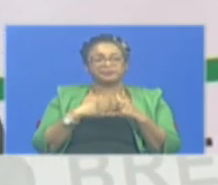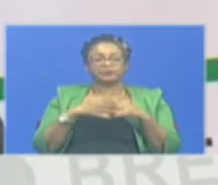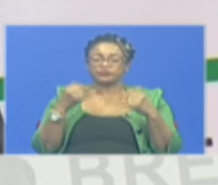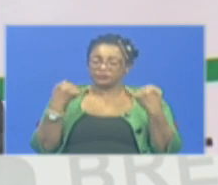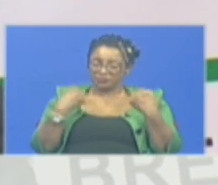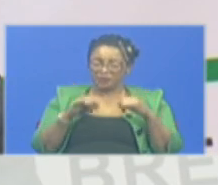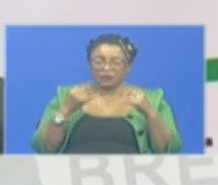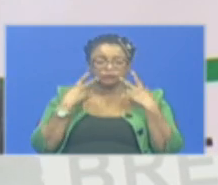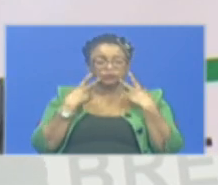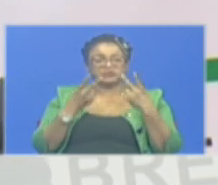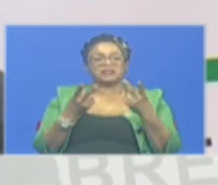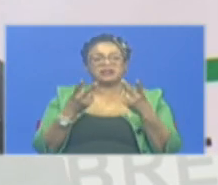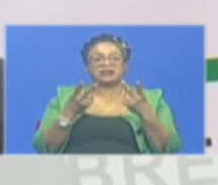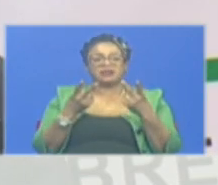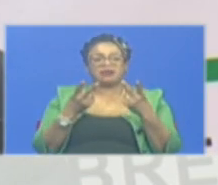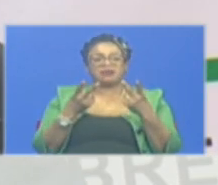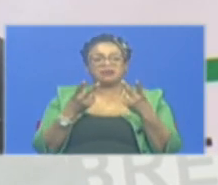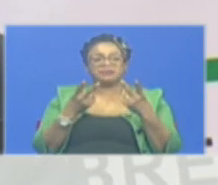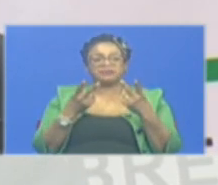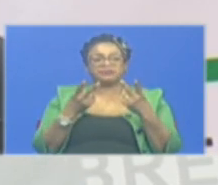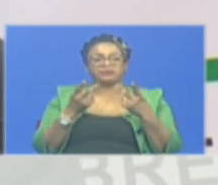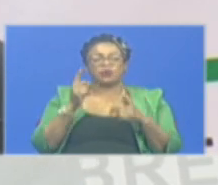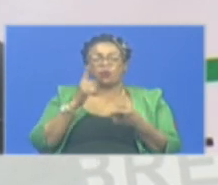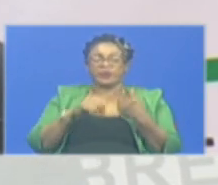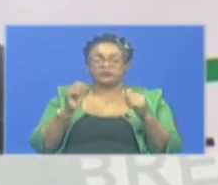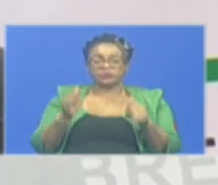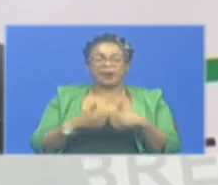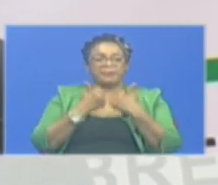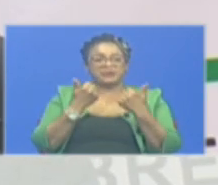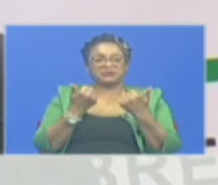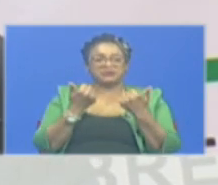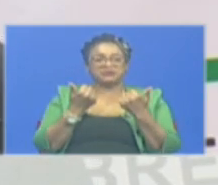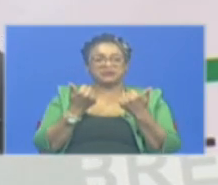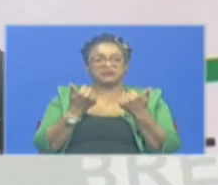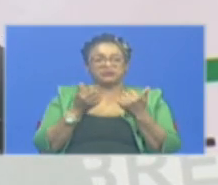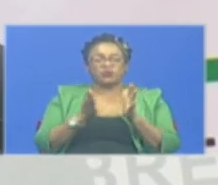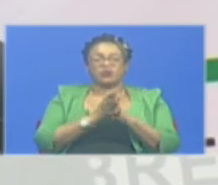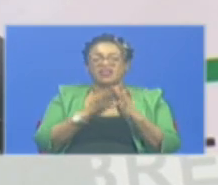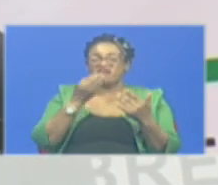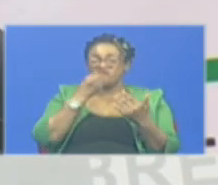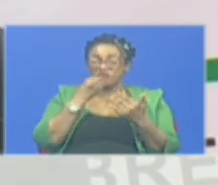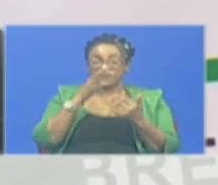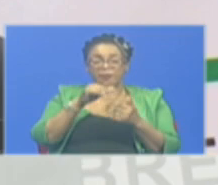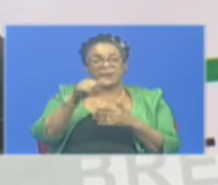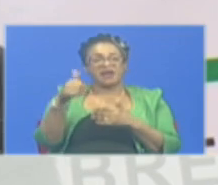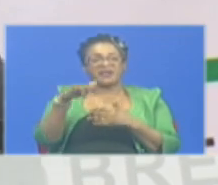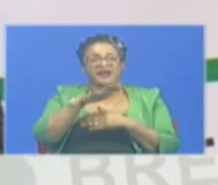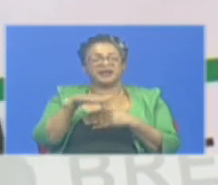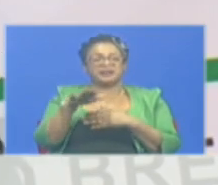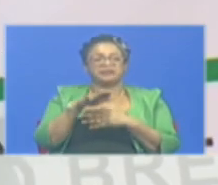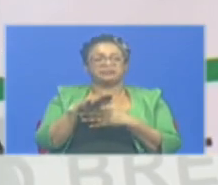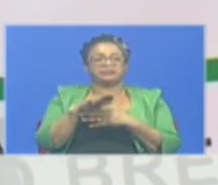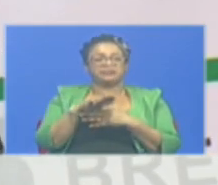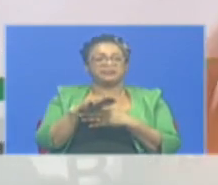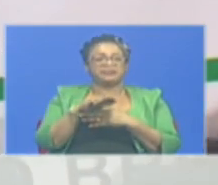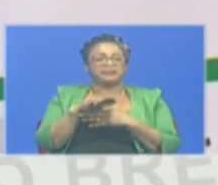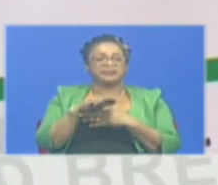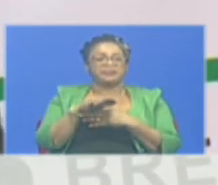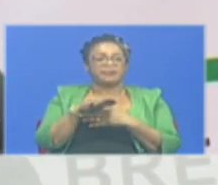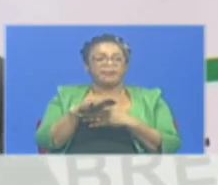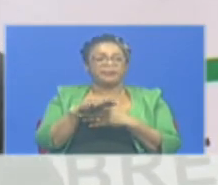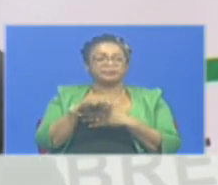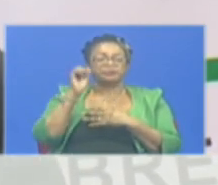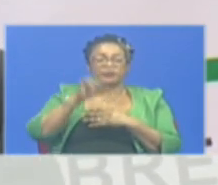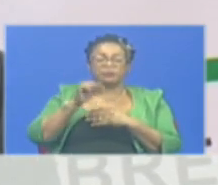tuone hiyo ngapo ambayo italetwa na kutopata chakula kutoka nchi jirani, tunaweza kupata